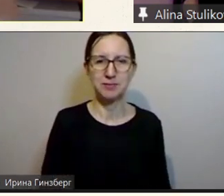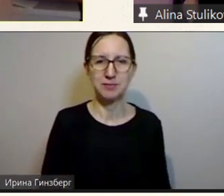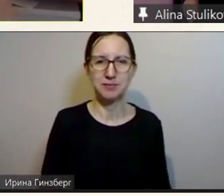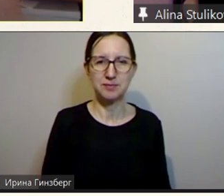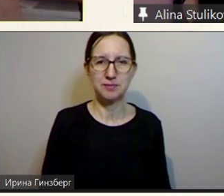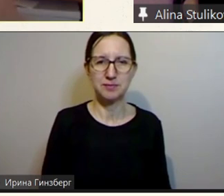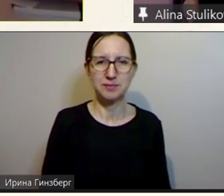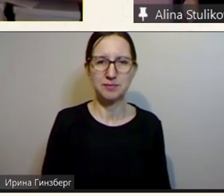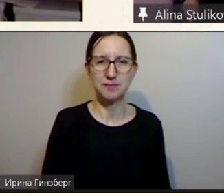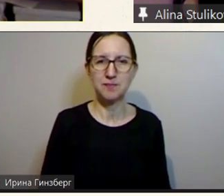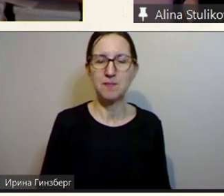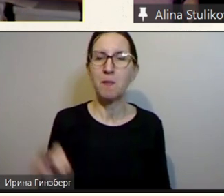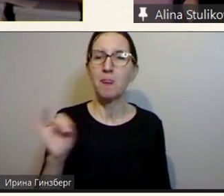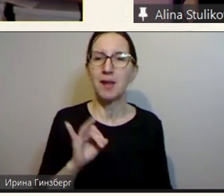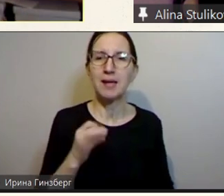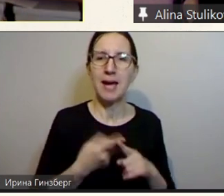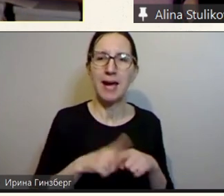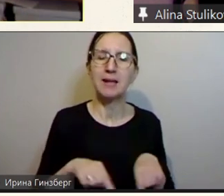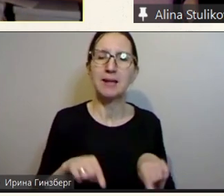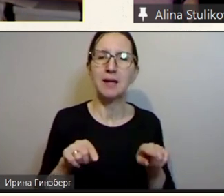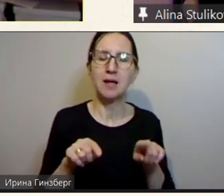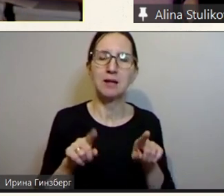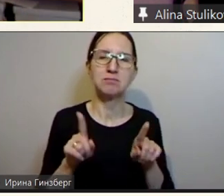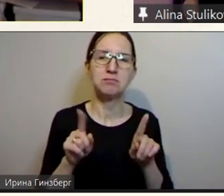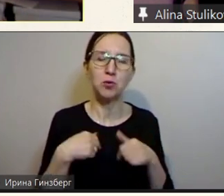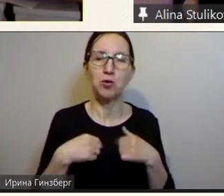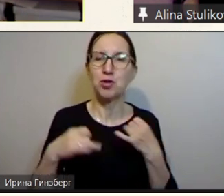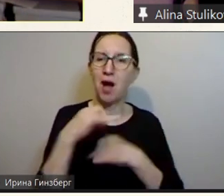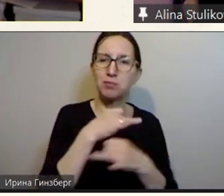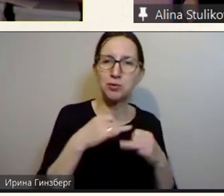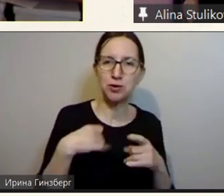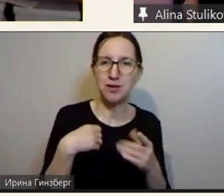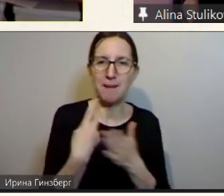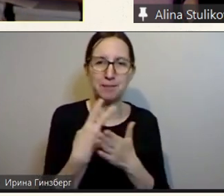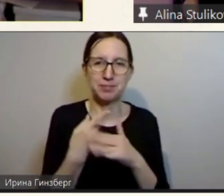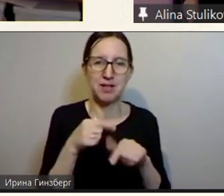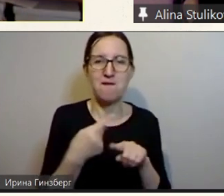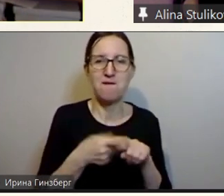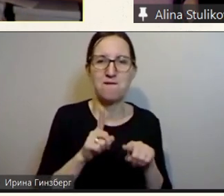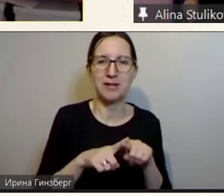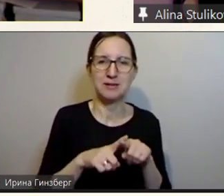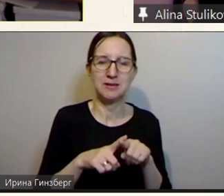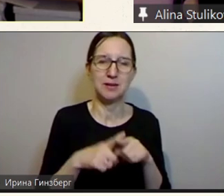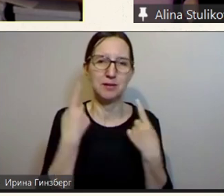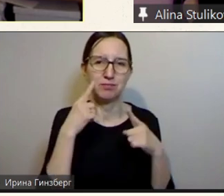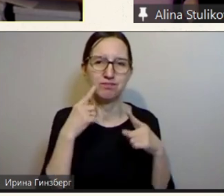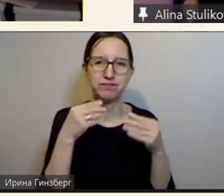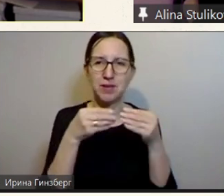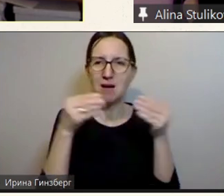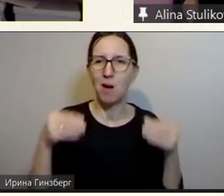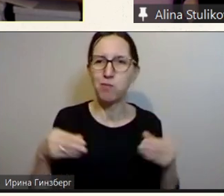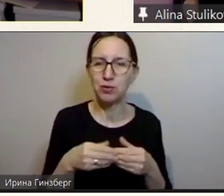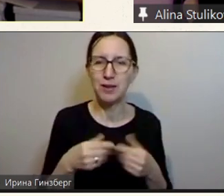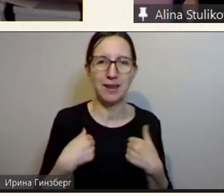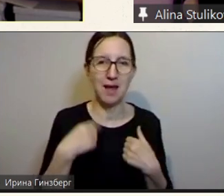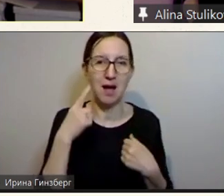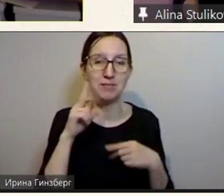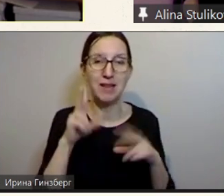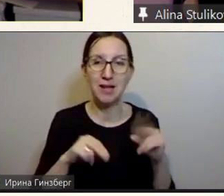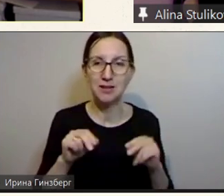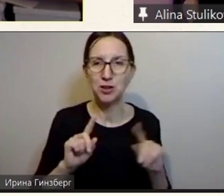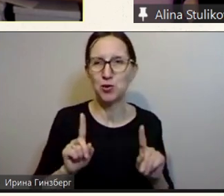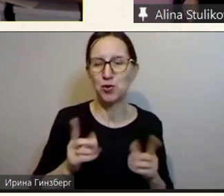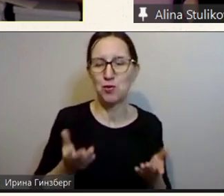discussed. This is what's being presented in these works. So I hope that that the visitors can enjoy them, you